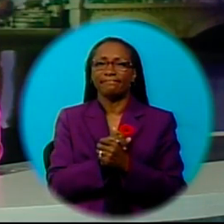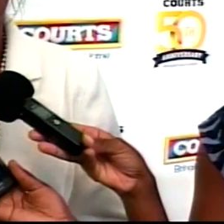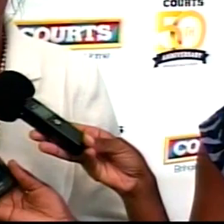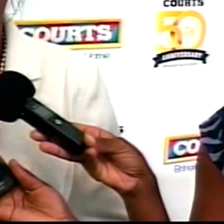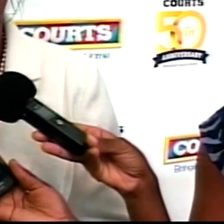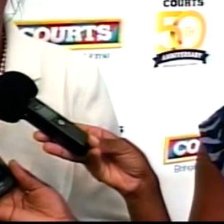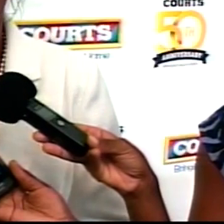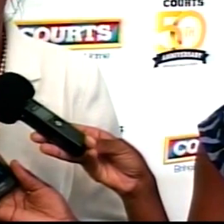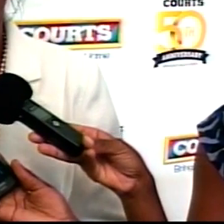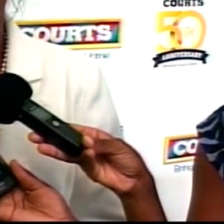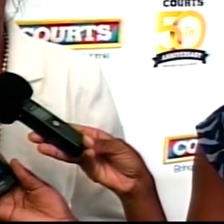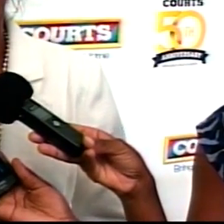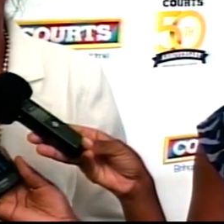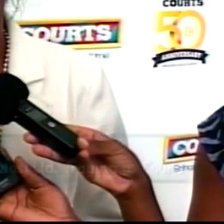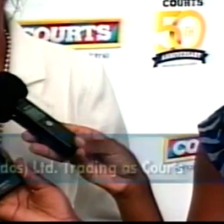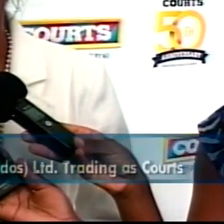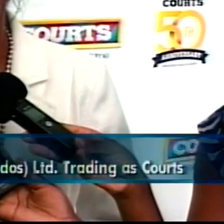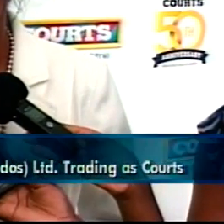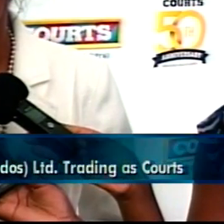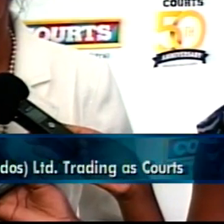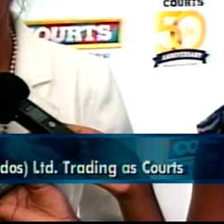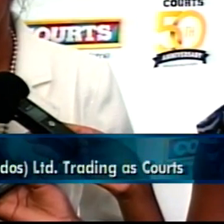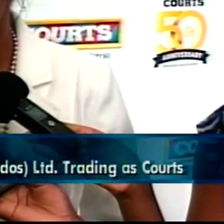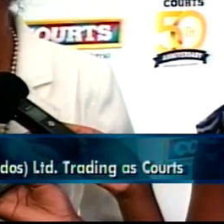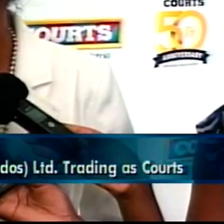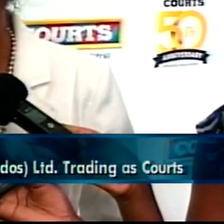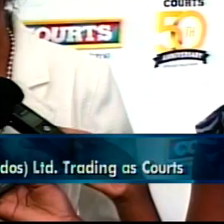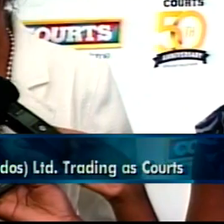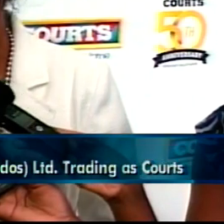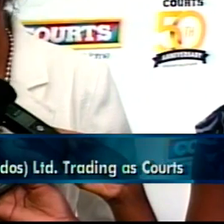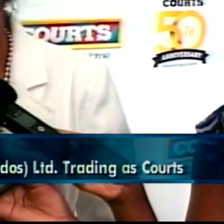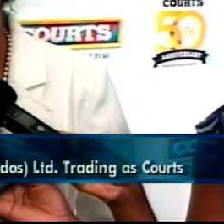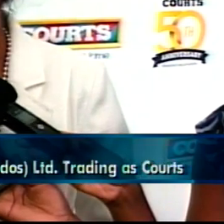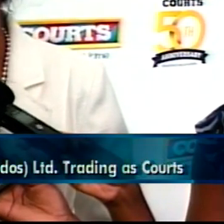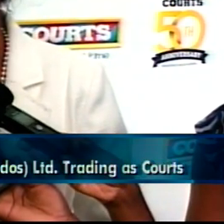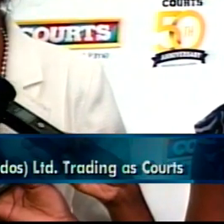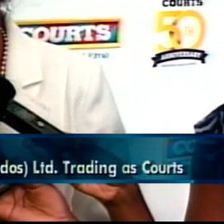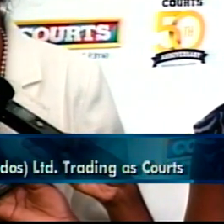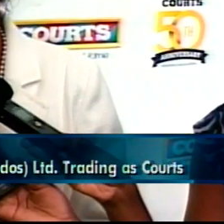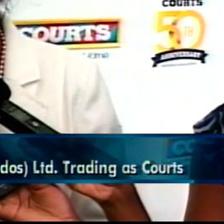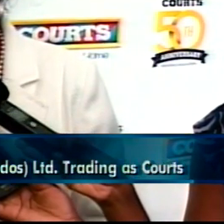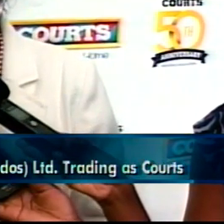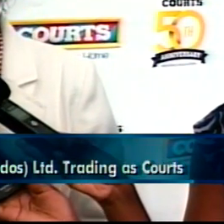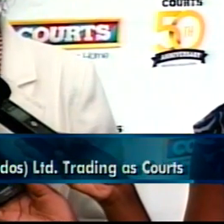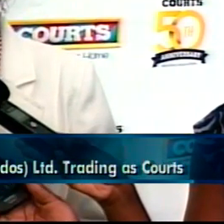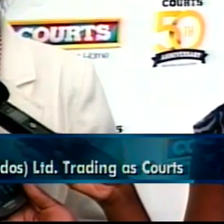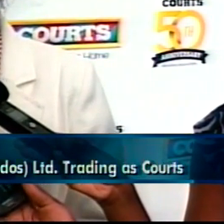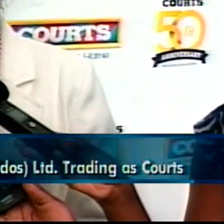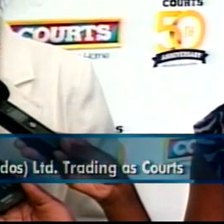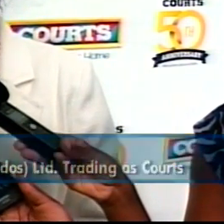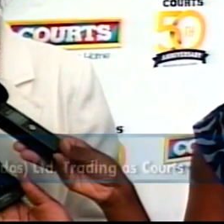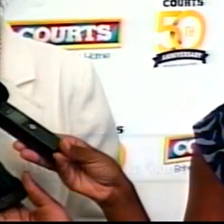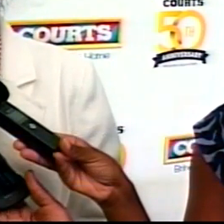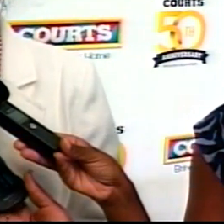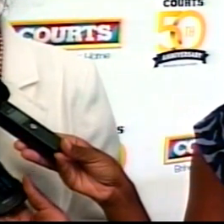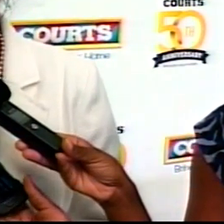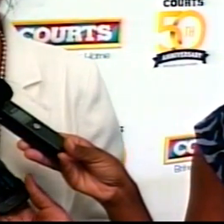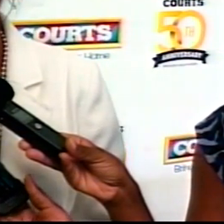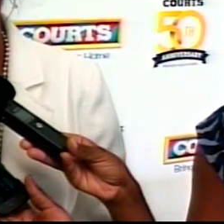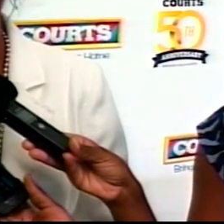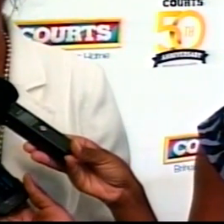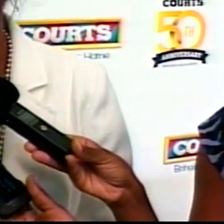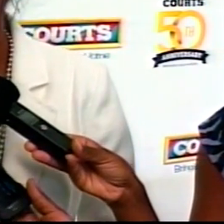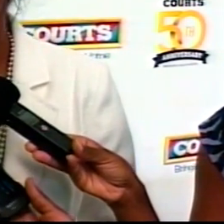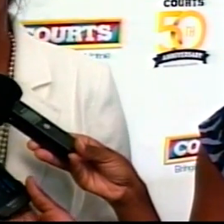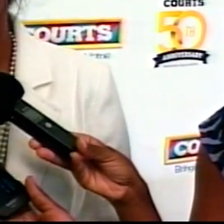What we're also doing as well is that we've implemented fairly sophisticated traffic counting technology that allows us to know when people are coming